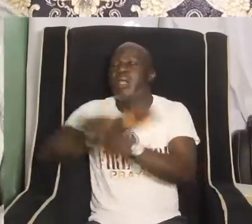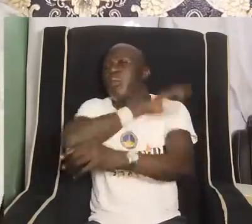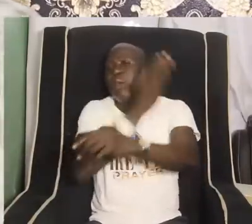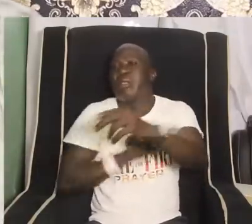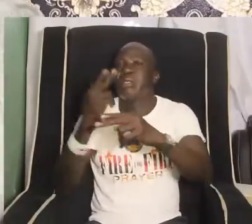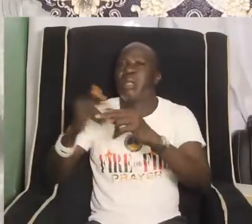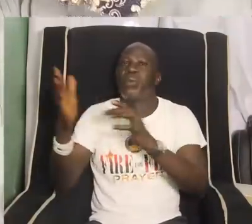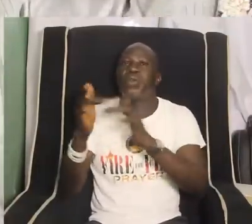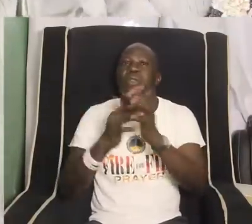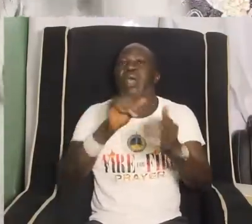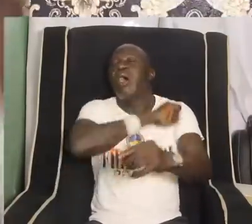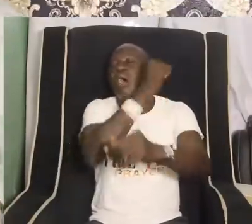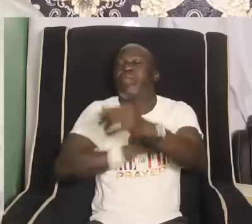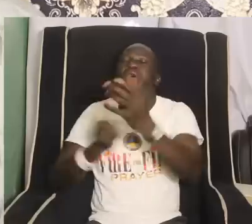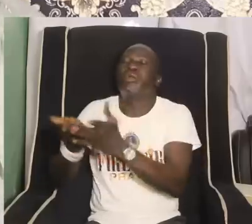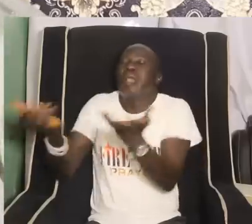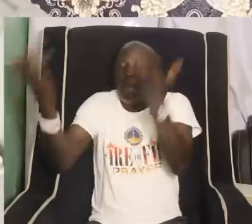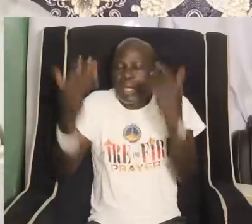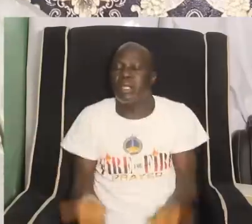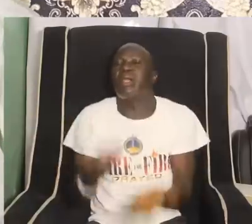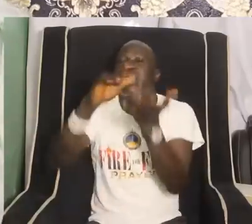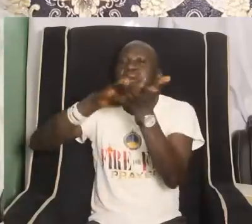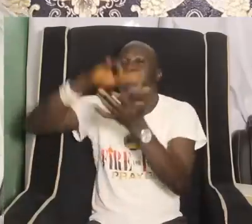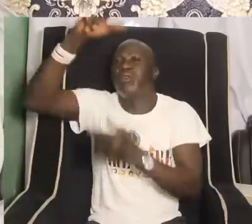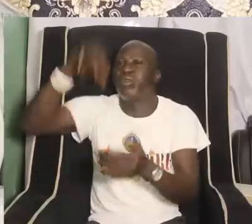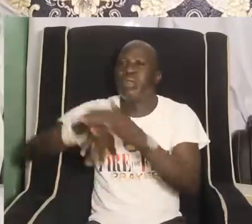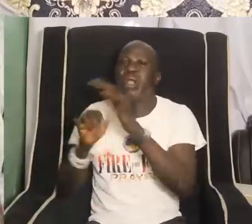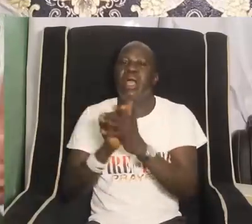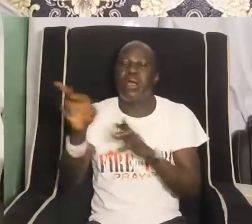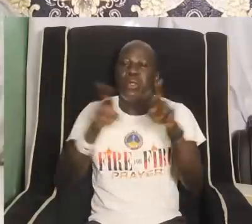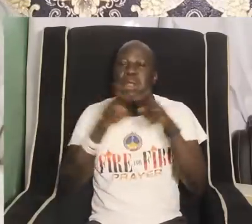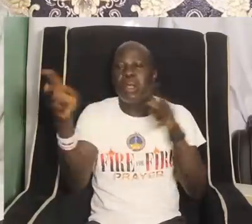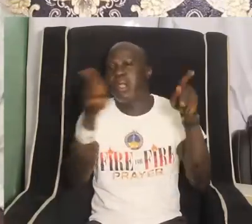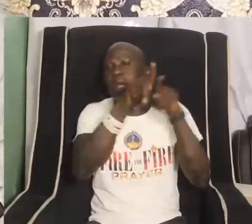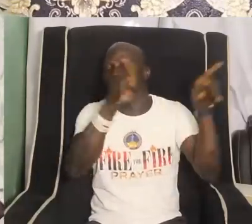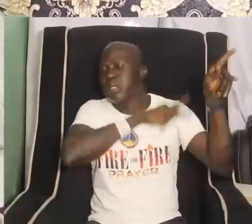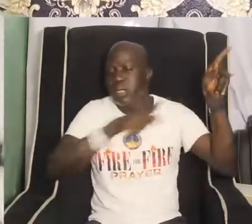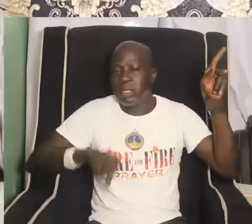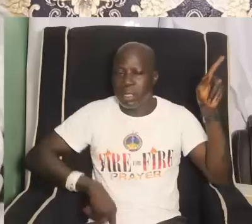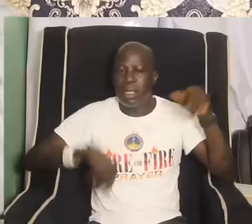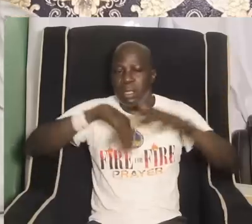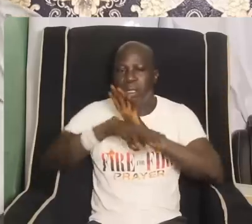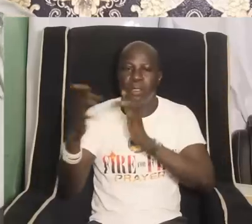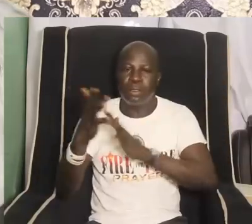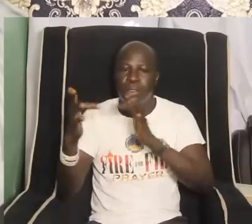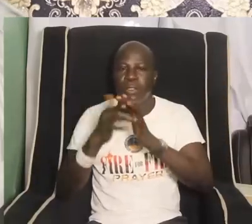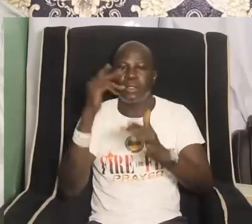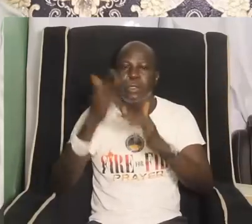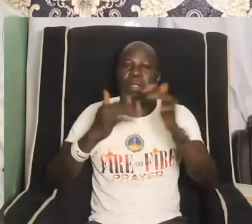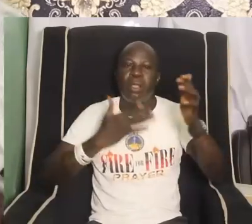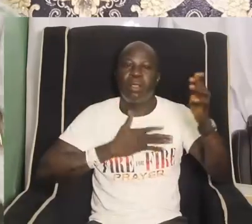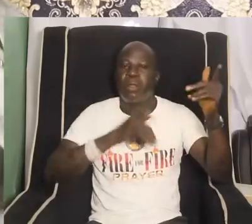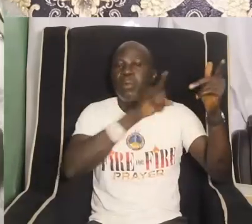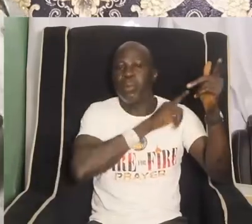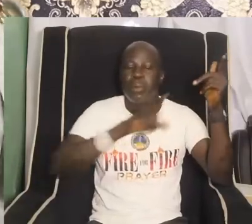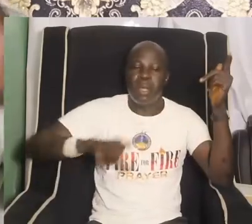mind of Jesus. Asi agbo ogo e jade. Amen. Because you will bring us your glory. Wa de se bi oba. Amen. Jesus, Oluwa wa.